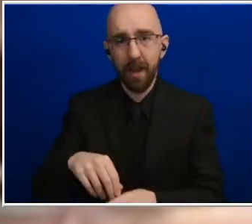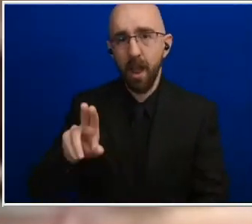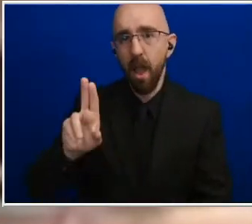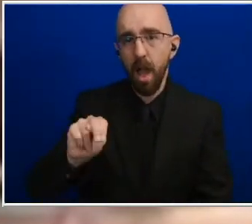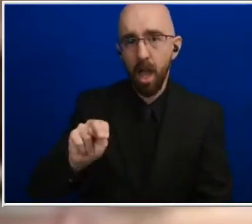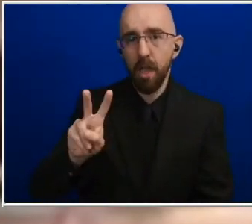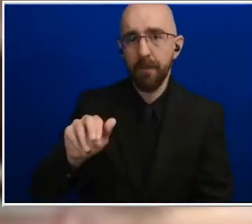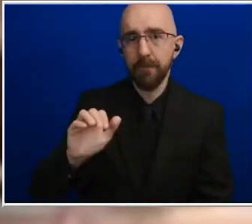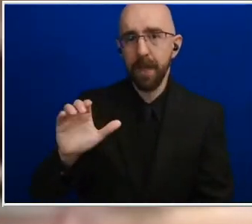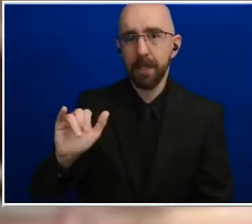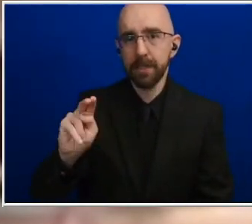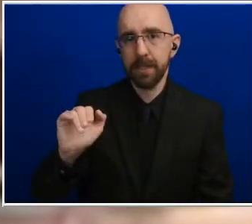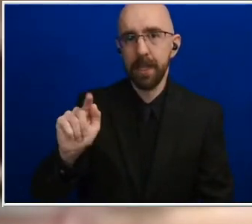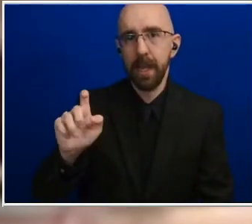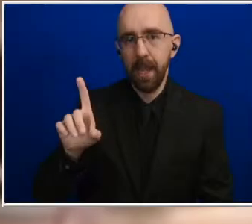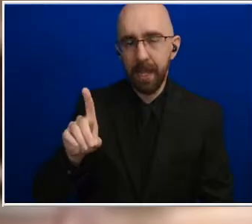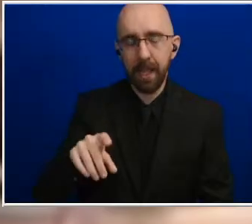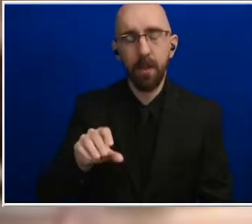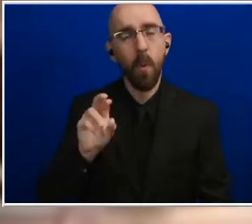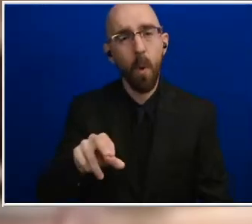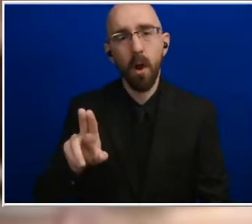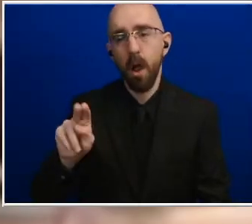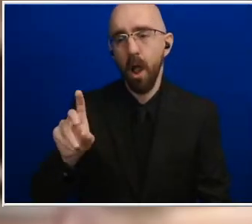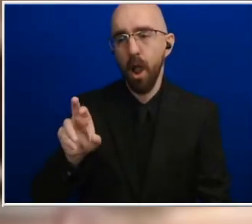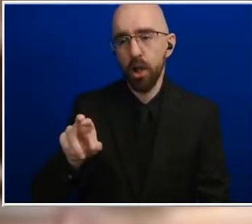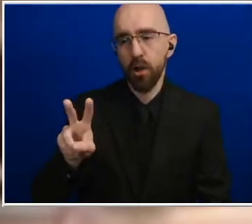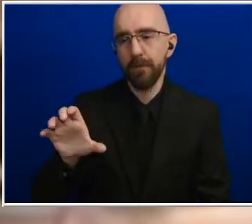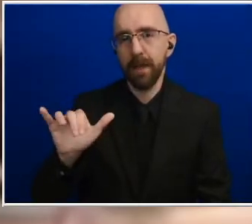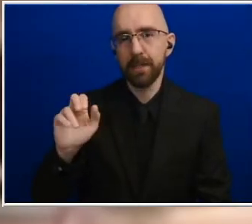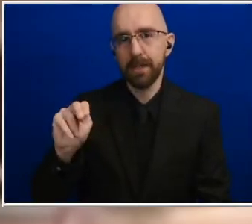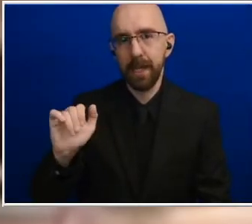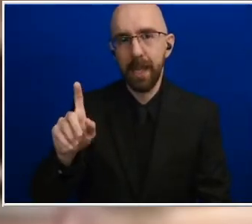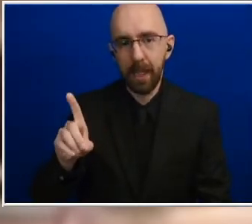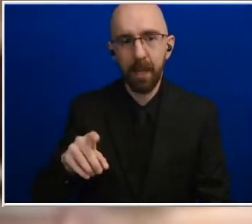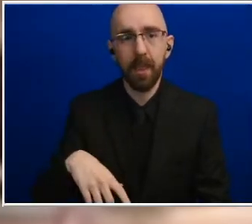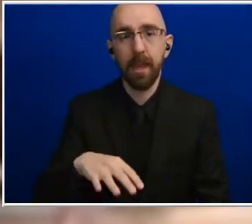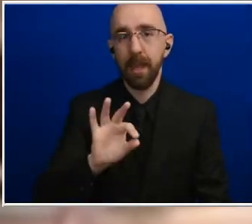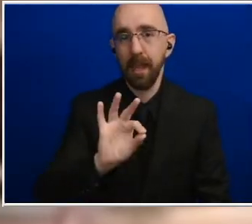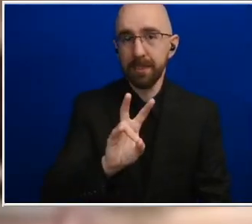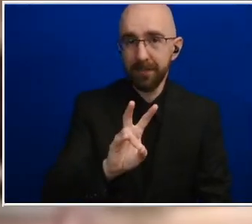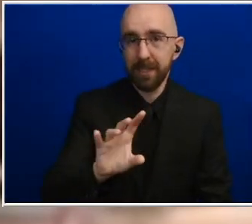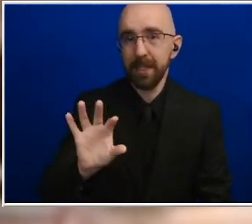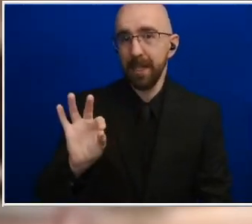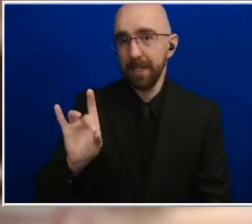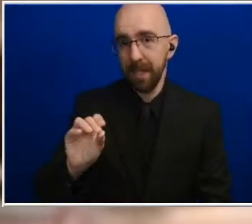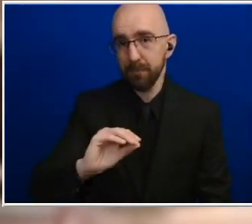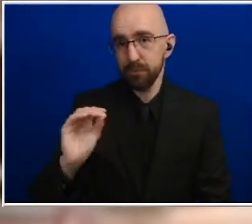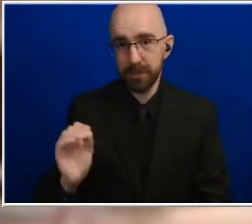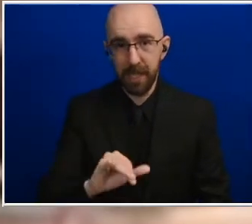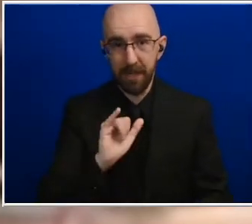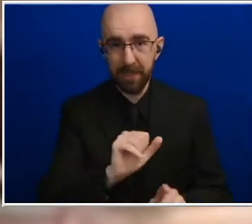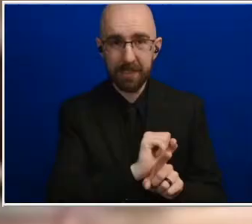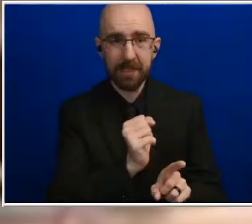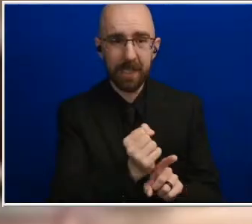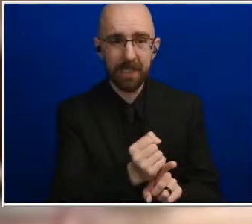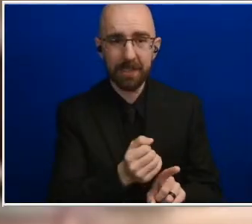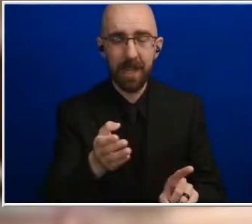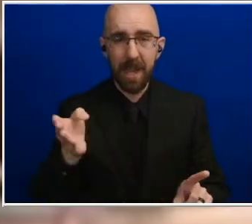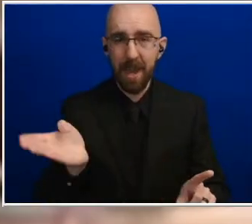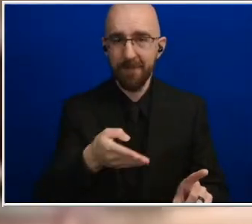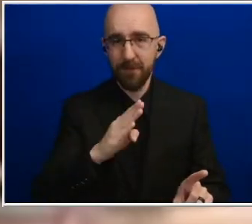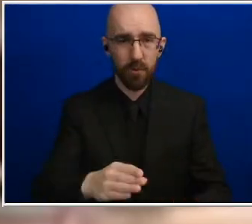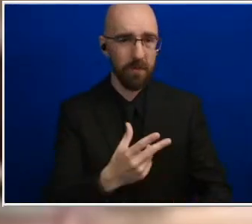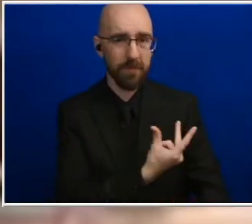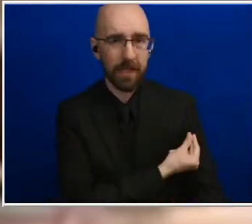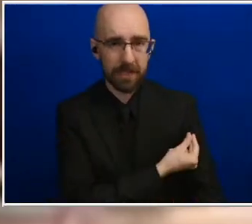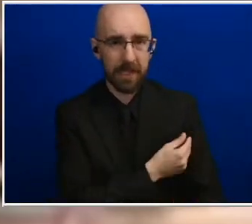unvaccinated or undervaccinated. 97 and 98% of these cases have never been vaccinated